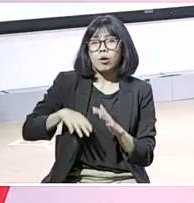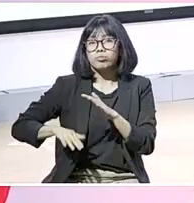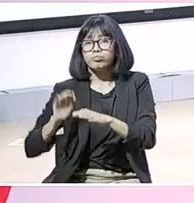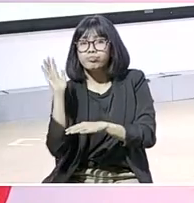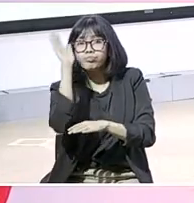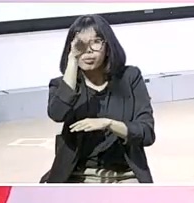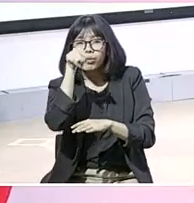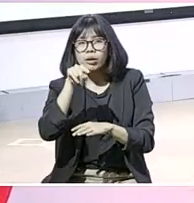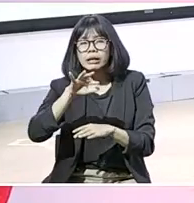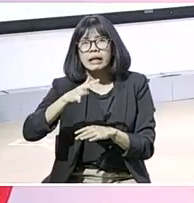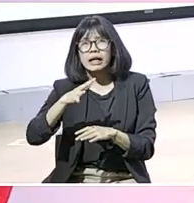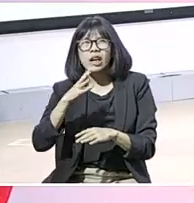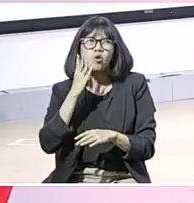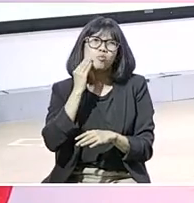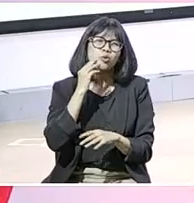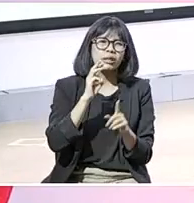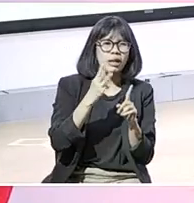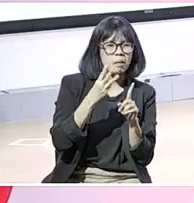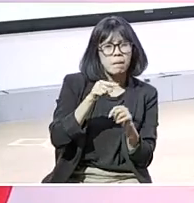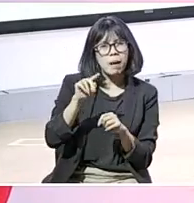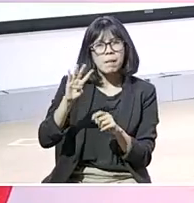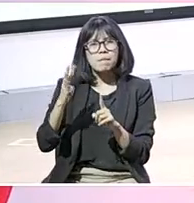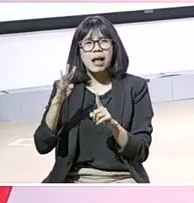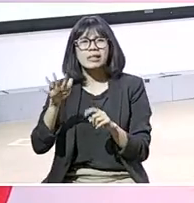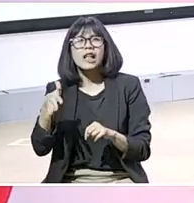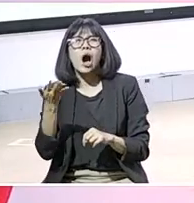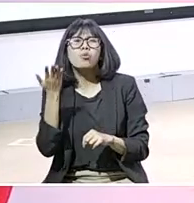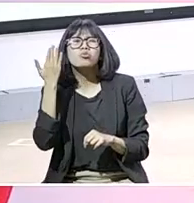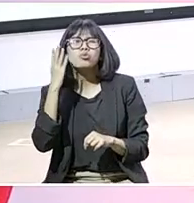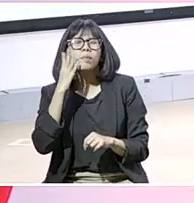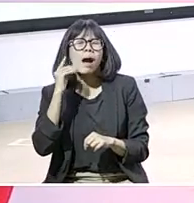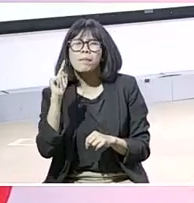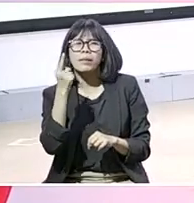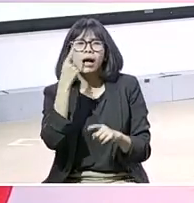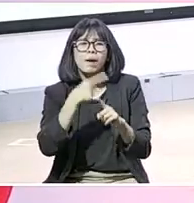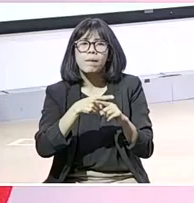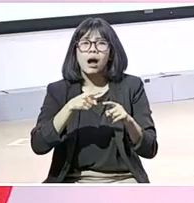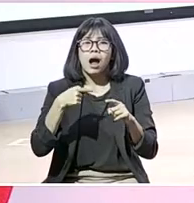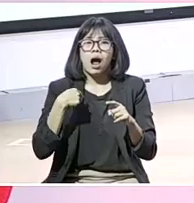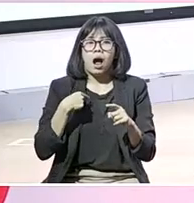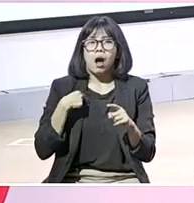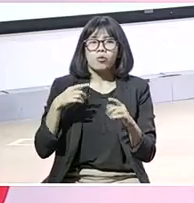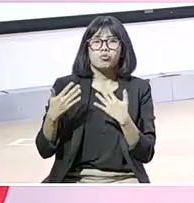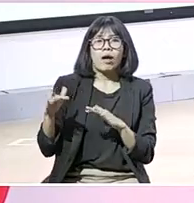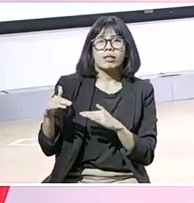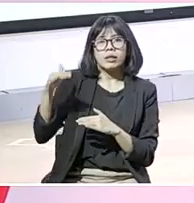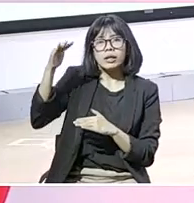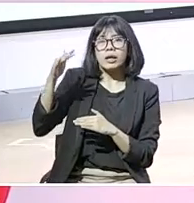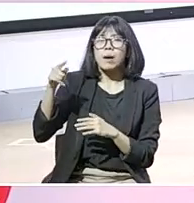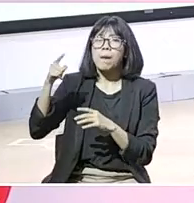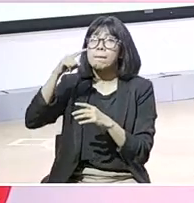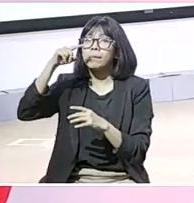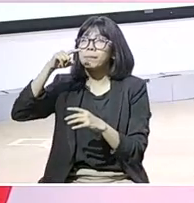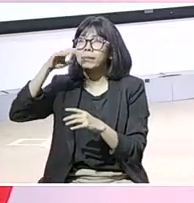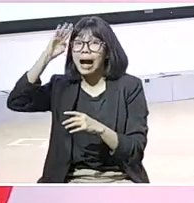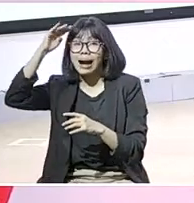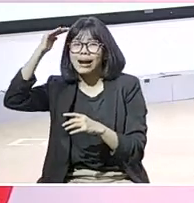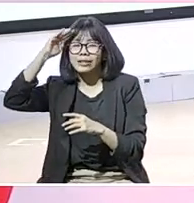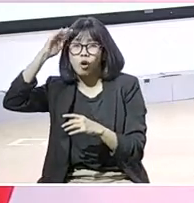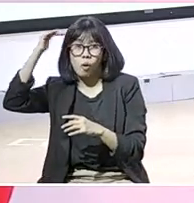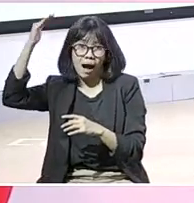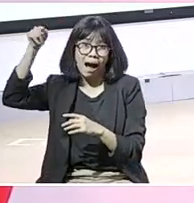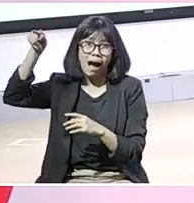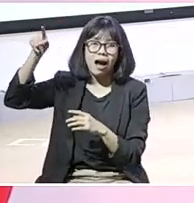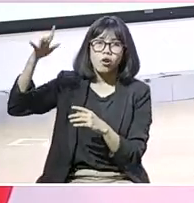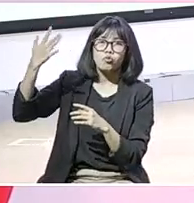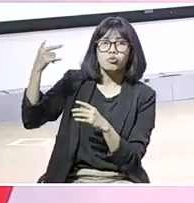I was 13 or 14. I was in junior high. I was tall, and my brothers played. So it was like, why